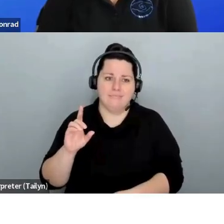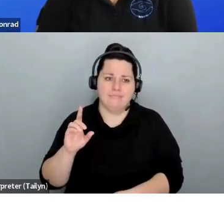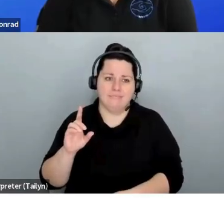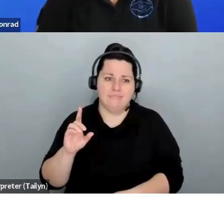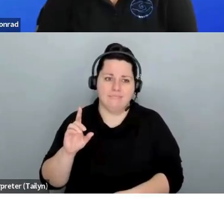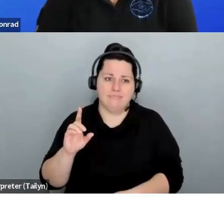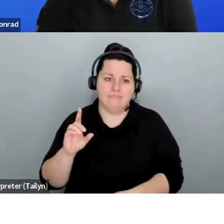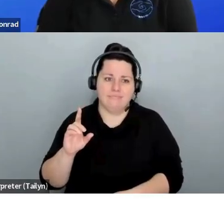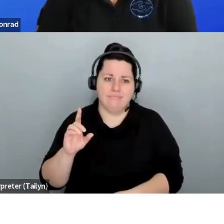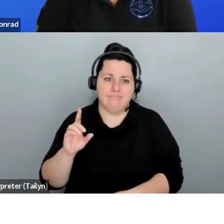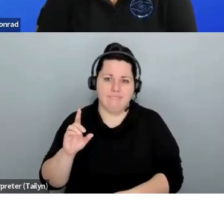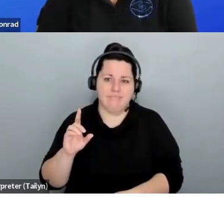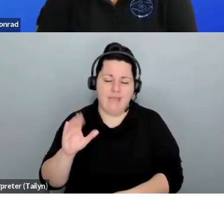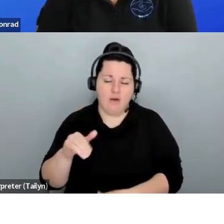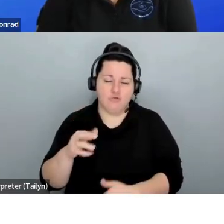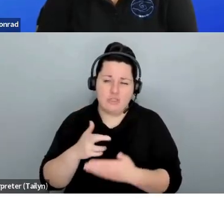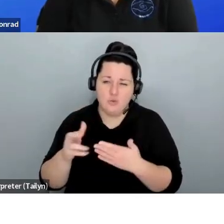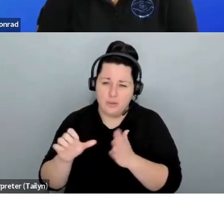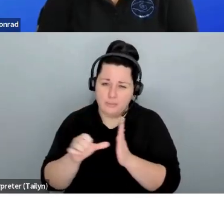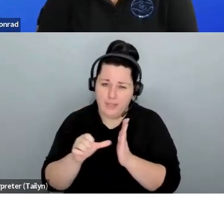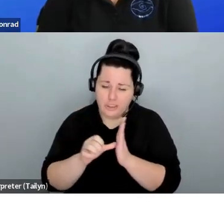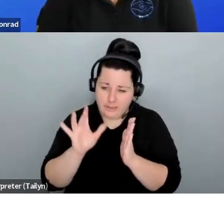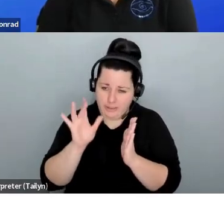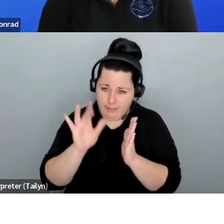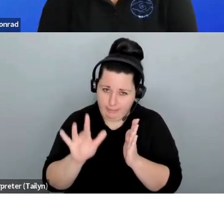resource page,